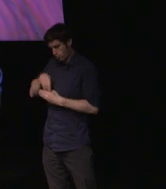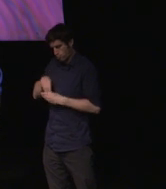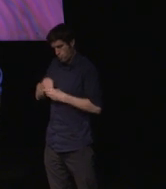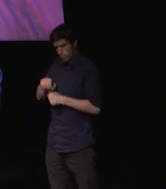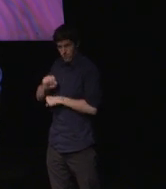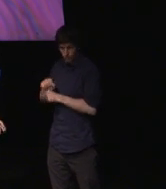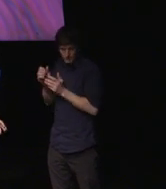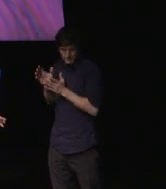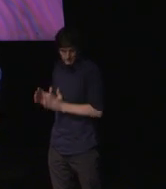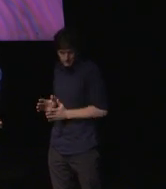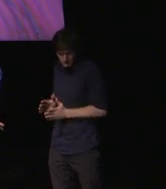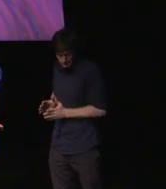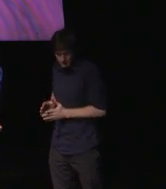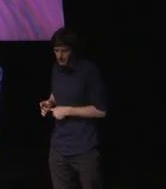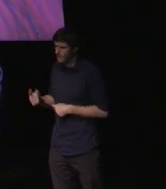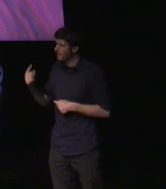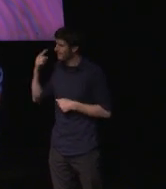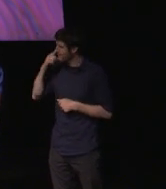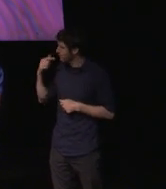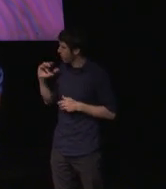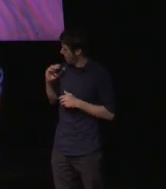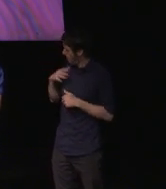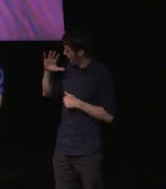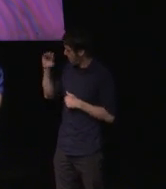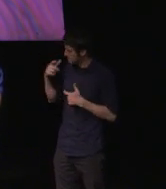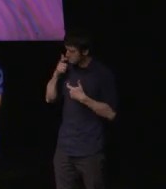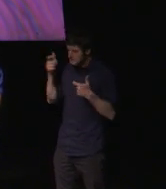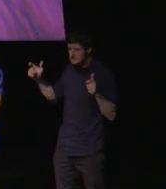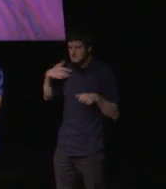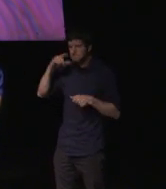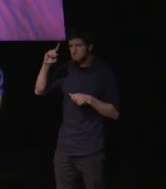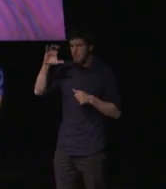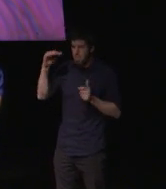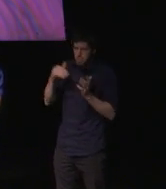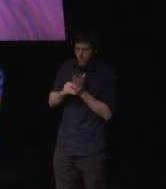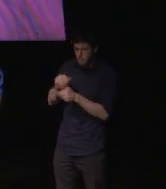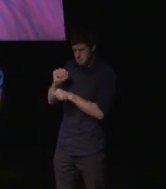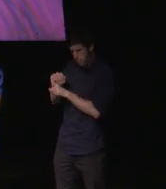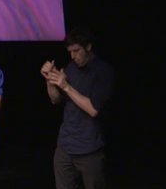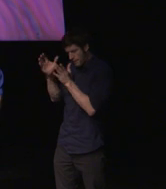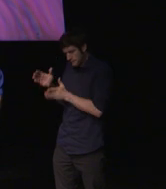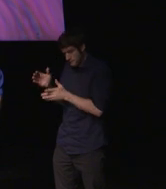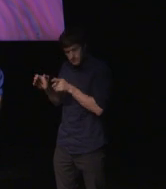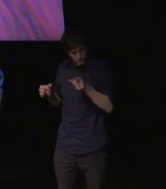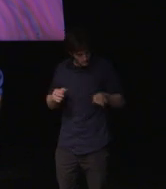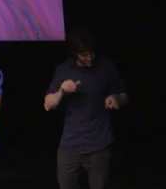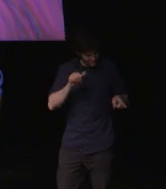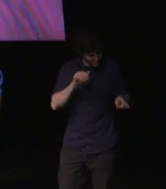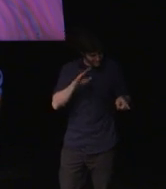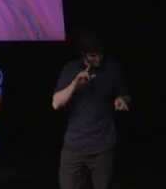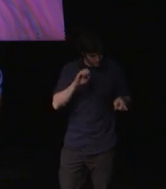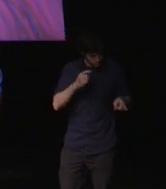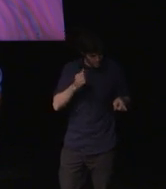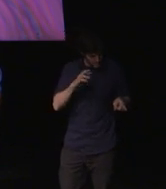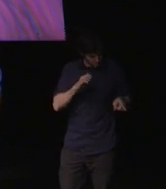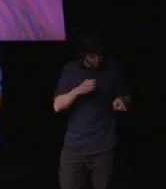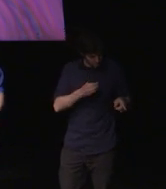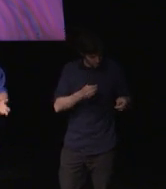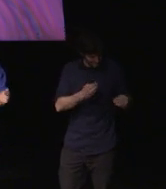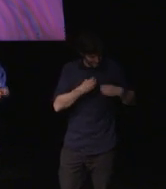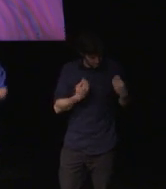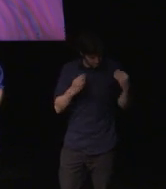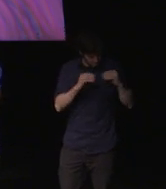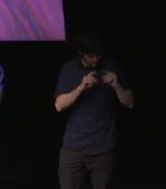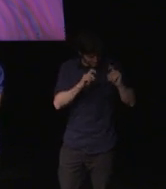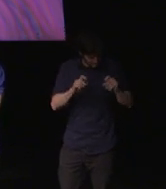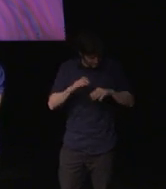company that has like 100,000 employees, the fact that like Able Gamers brought us more testers than we had internally is really impressive. Then